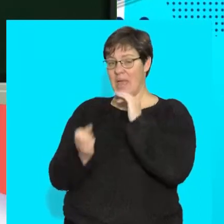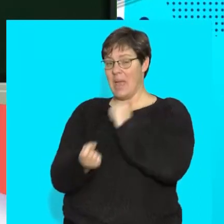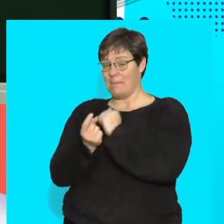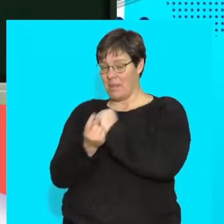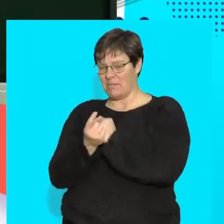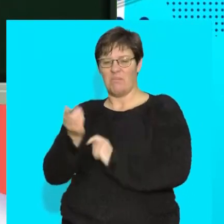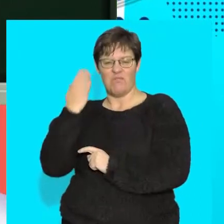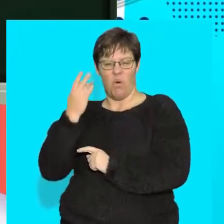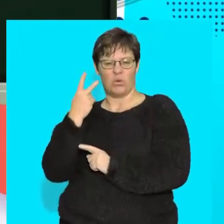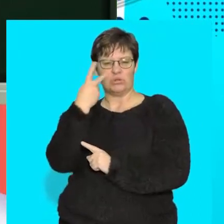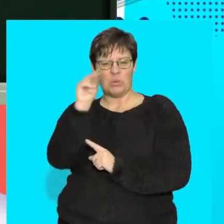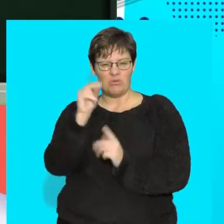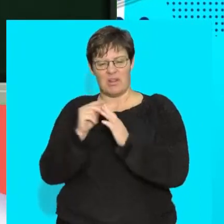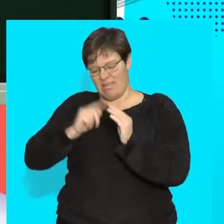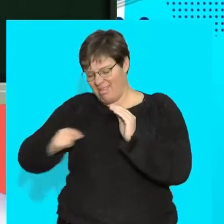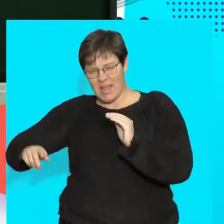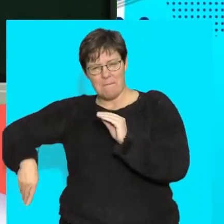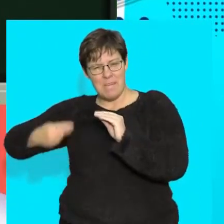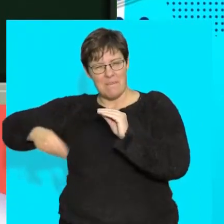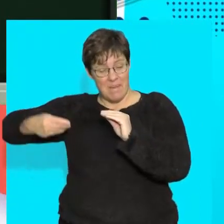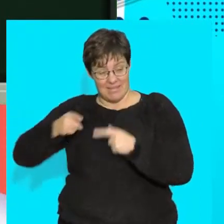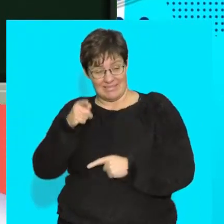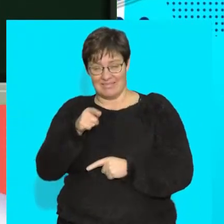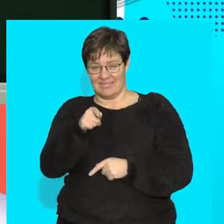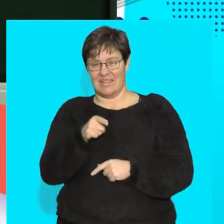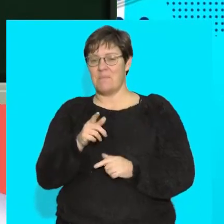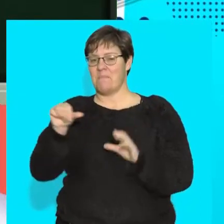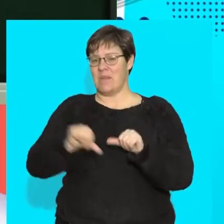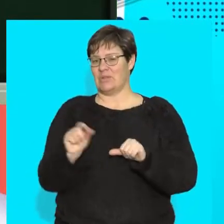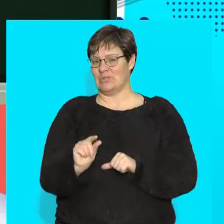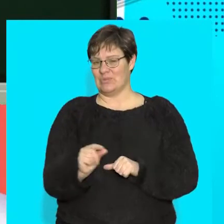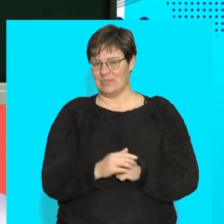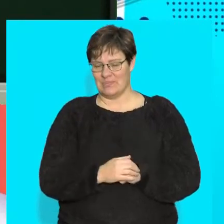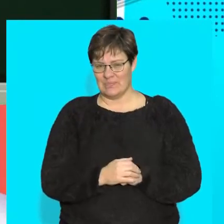that we were talking about, right? Please stay tuned. I'll be back just now.